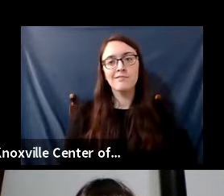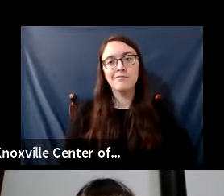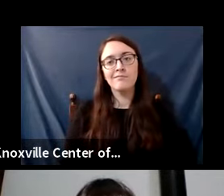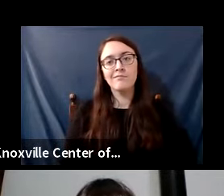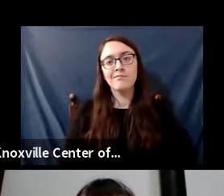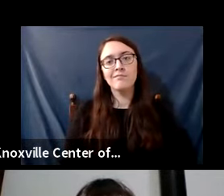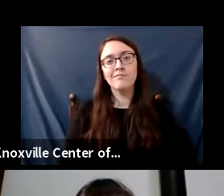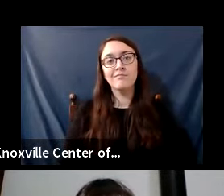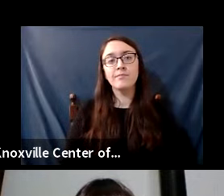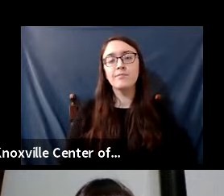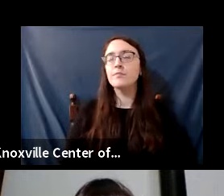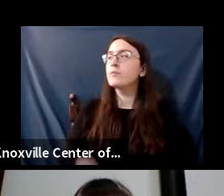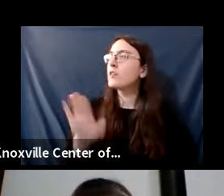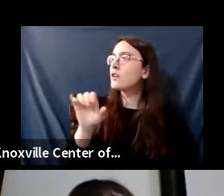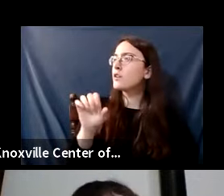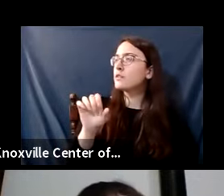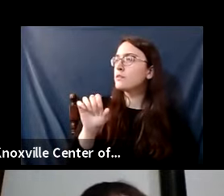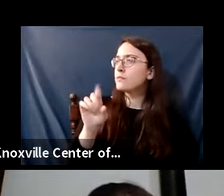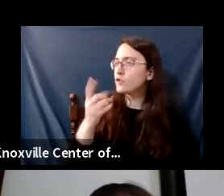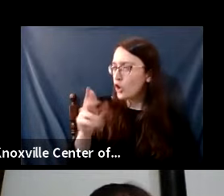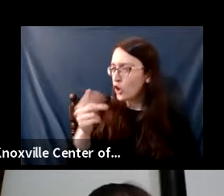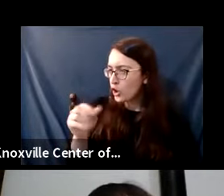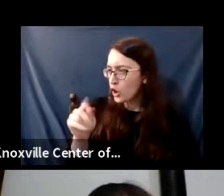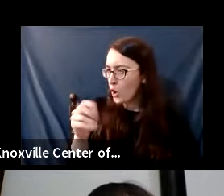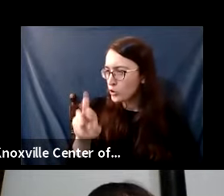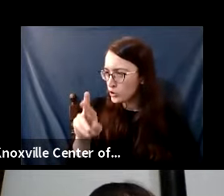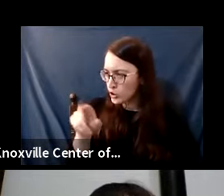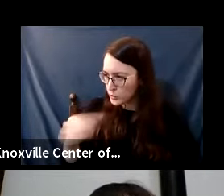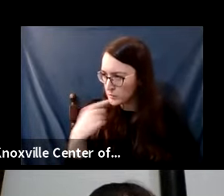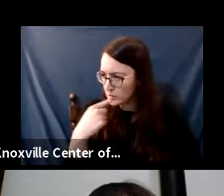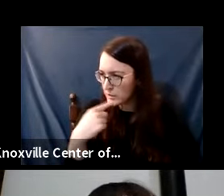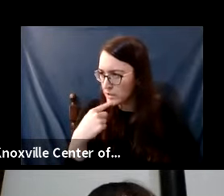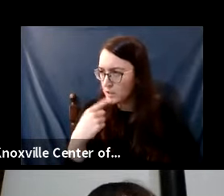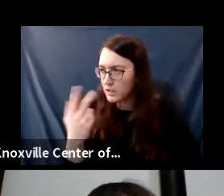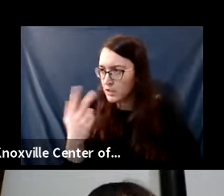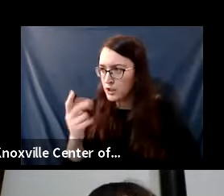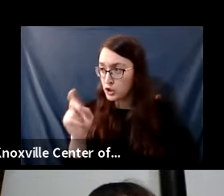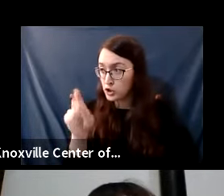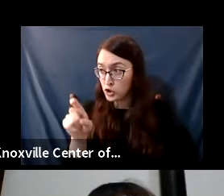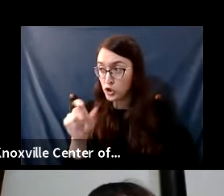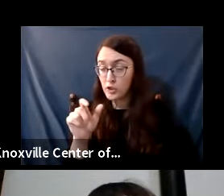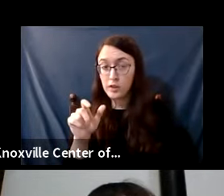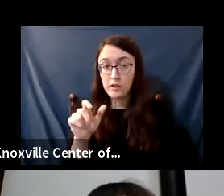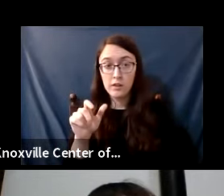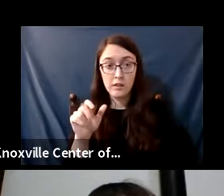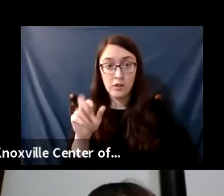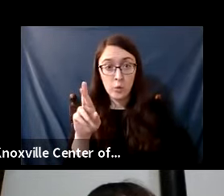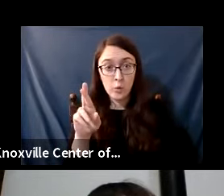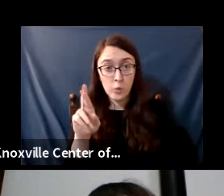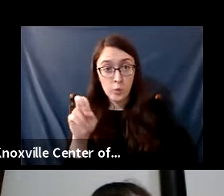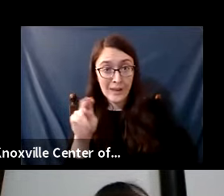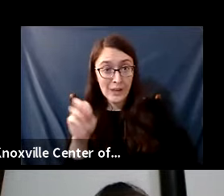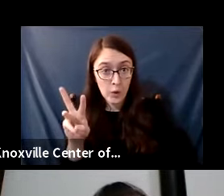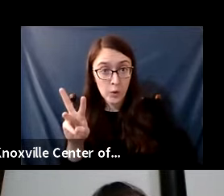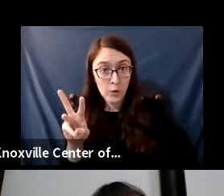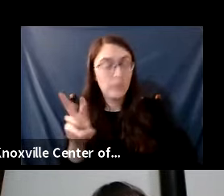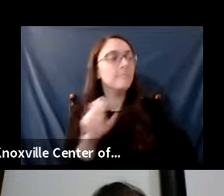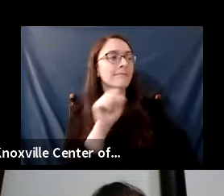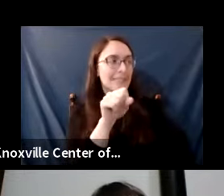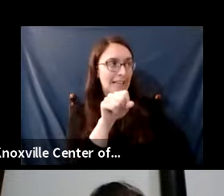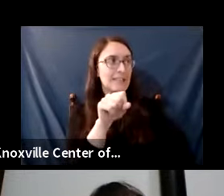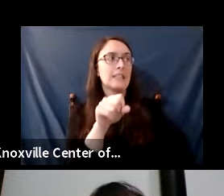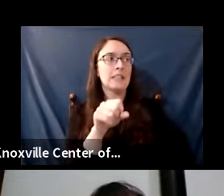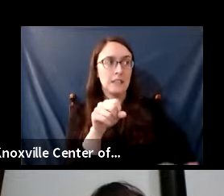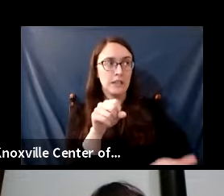So, Dr. Gocher, are you saying that in terms of not renewing it or renewing it with renewing it with extended times?